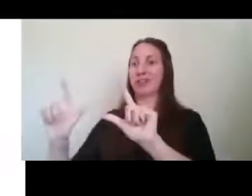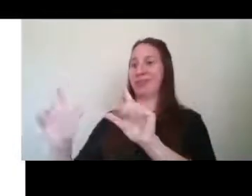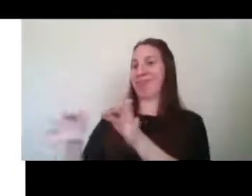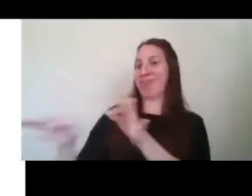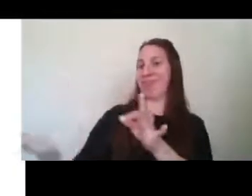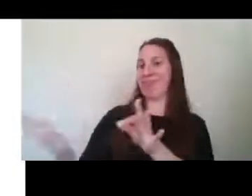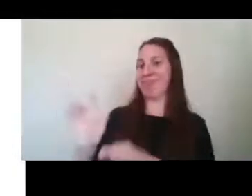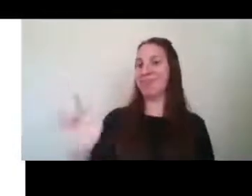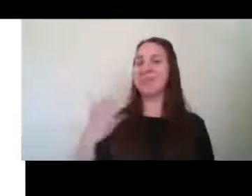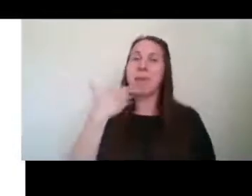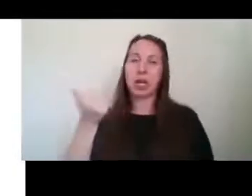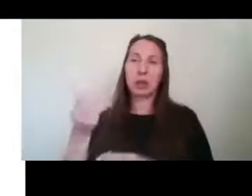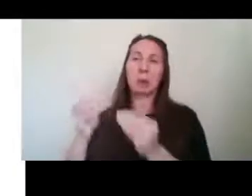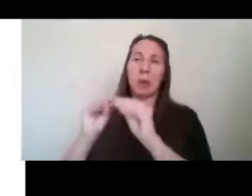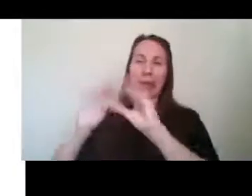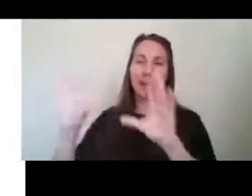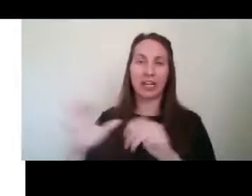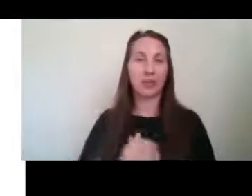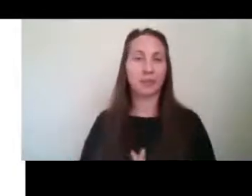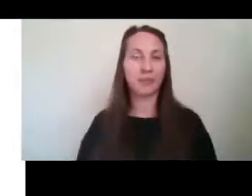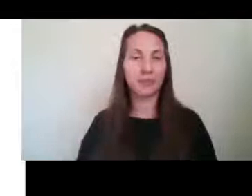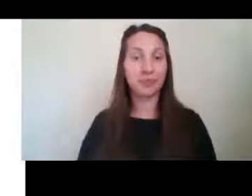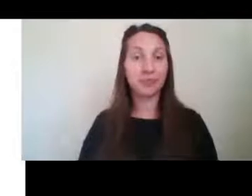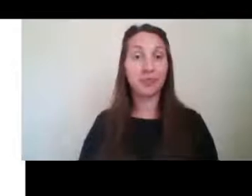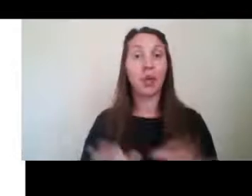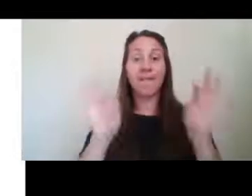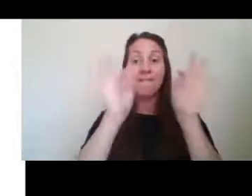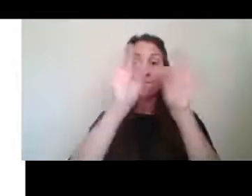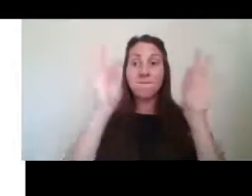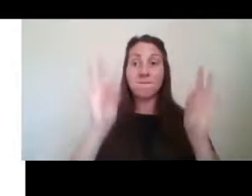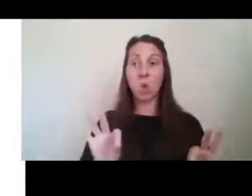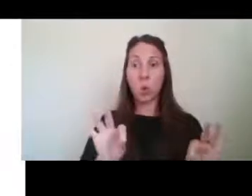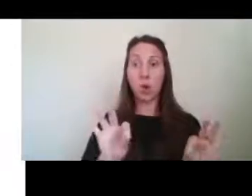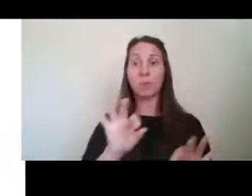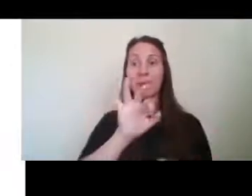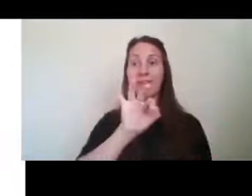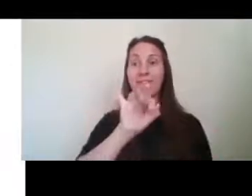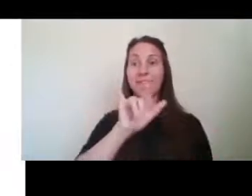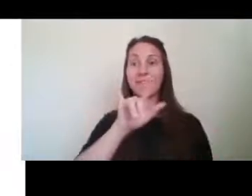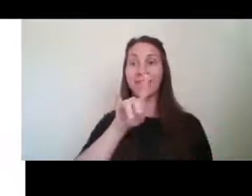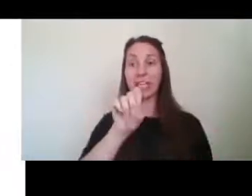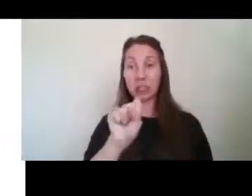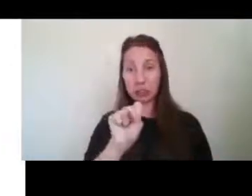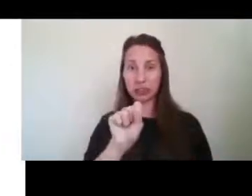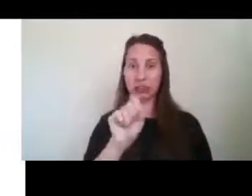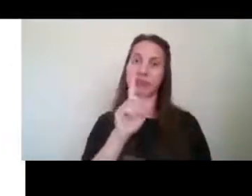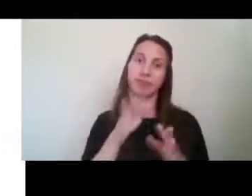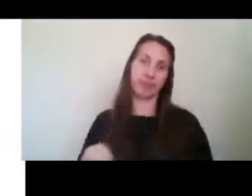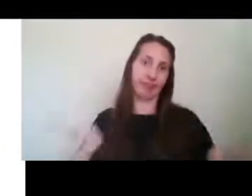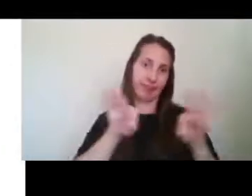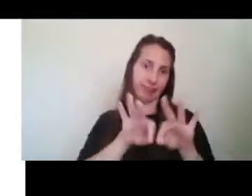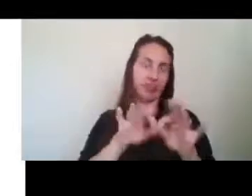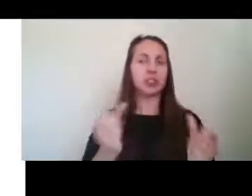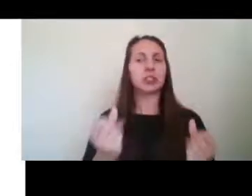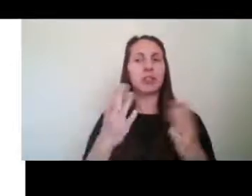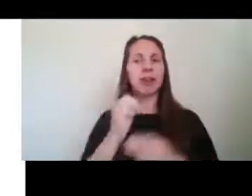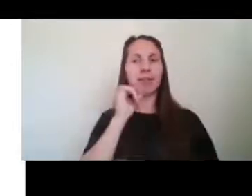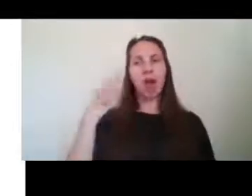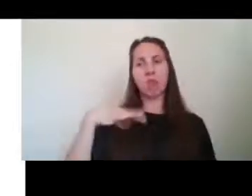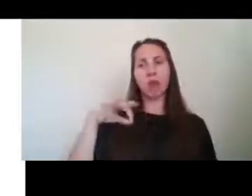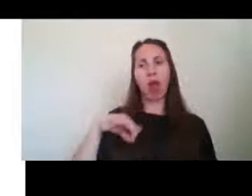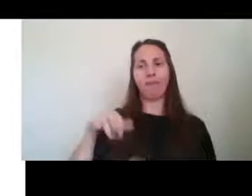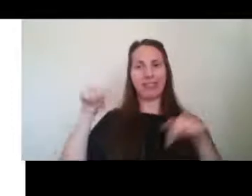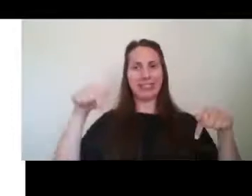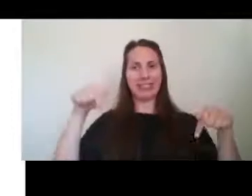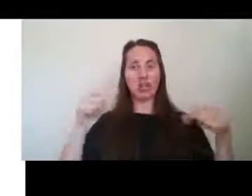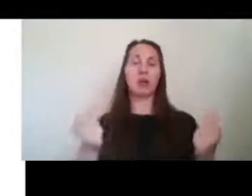Form fields are very important, especially since there are a number of nonprofits on this call, and we have a number of donor